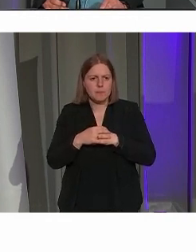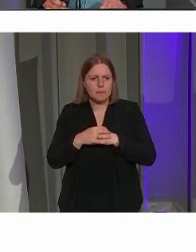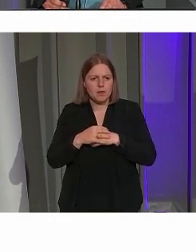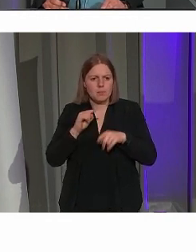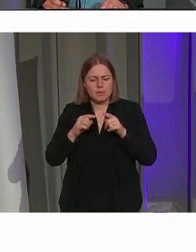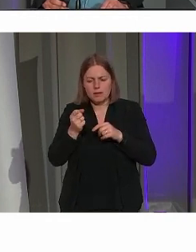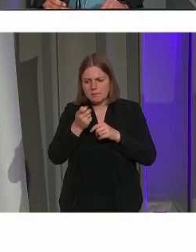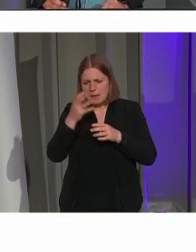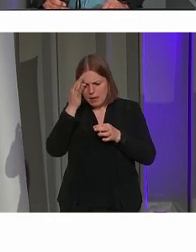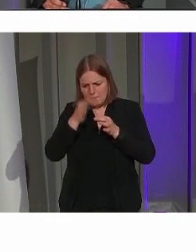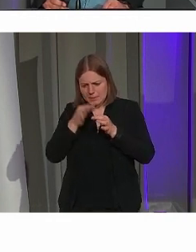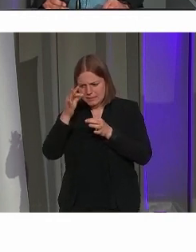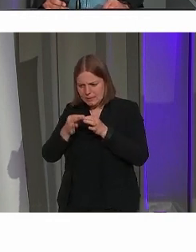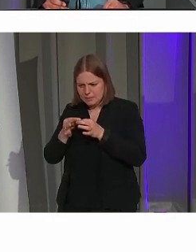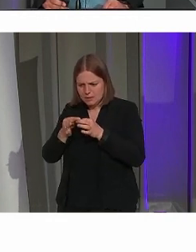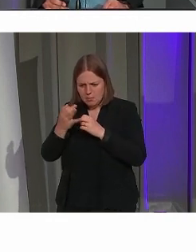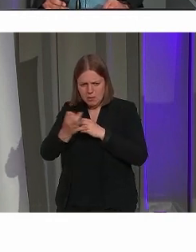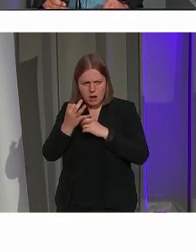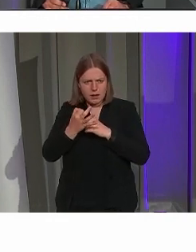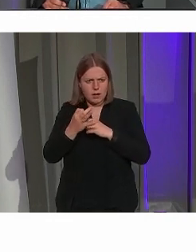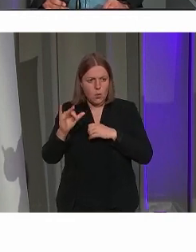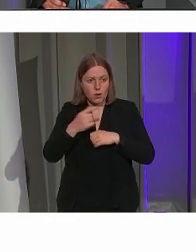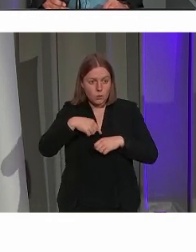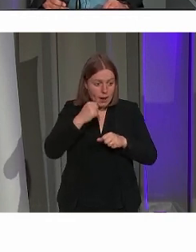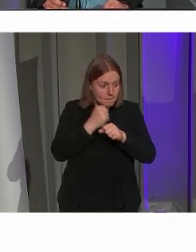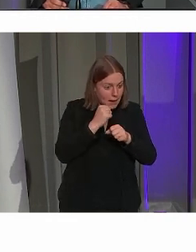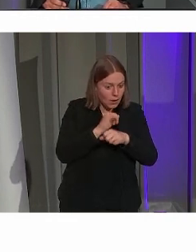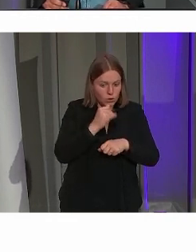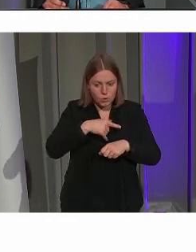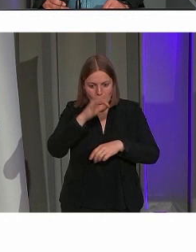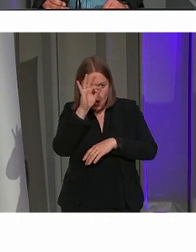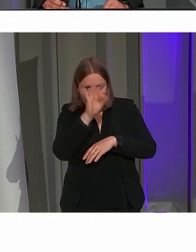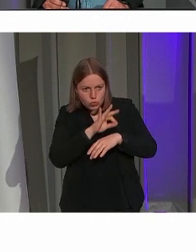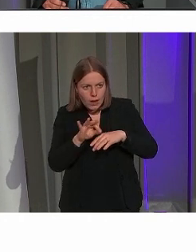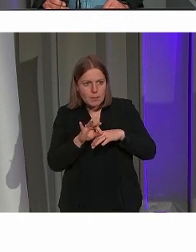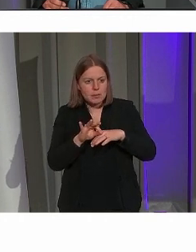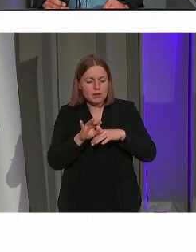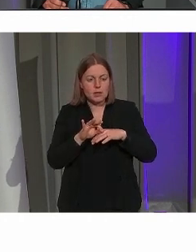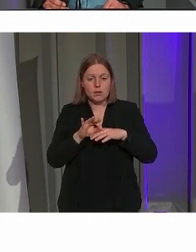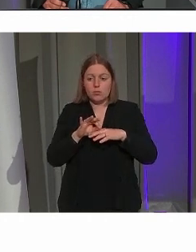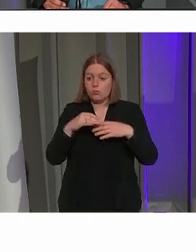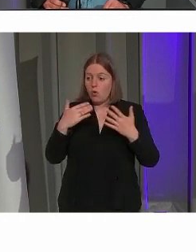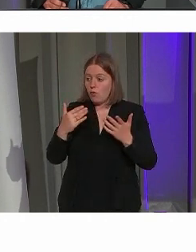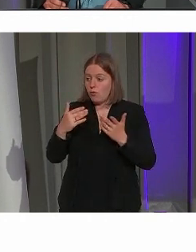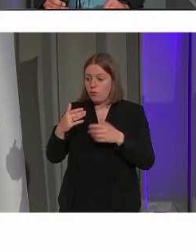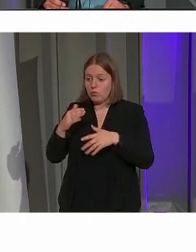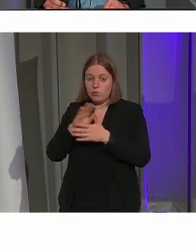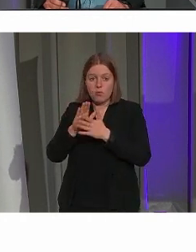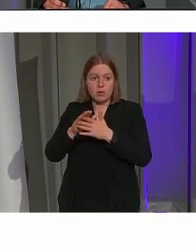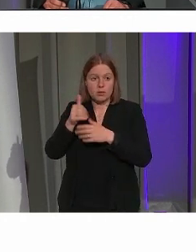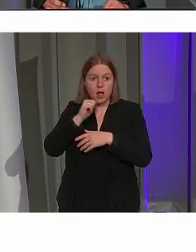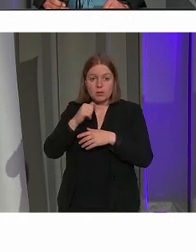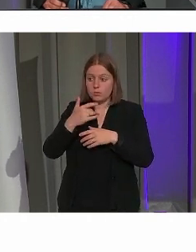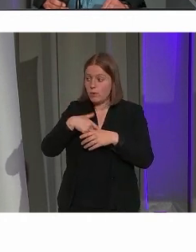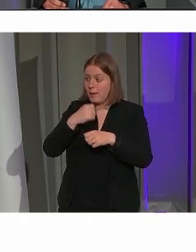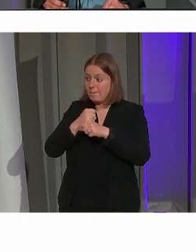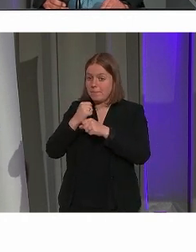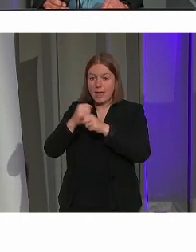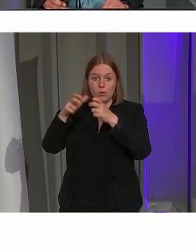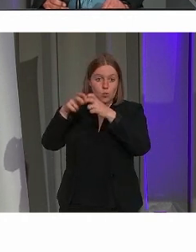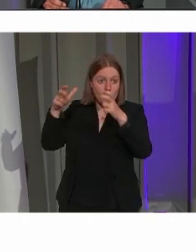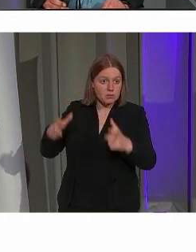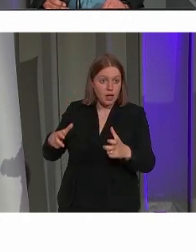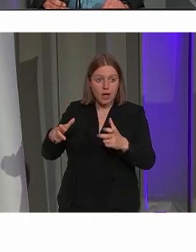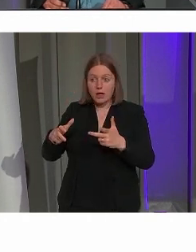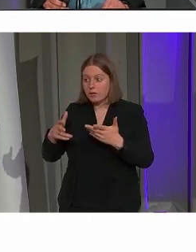couple of speakers. On the basis of a couple of principles, we need to make sure that what we make, what we design, that